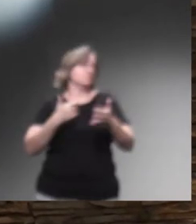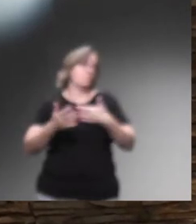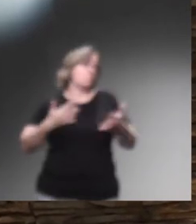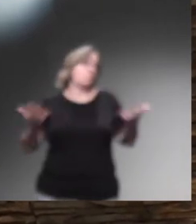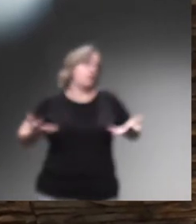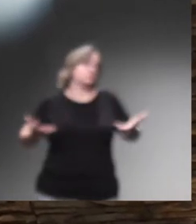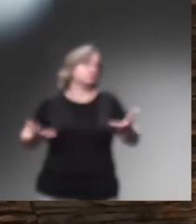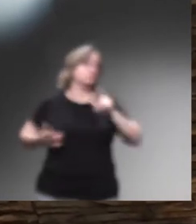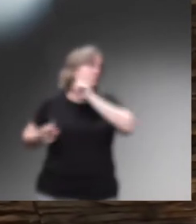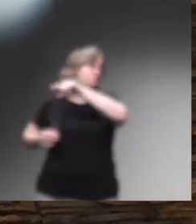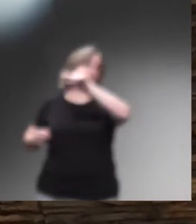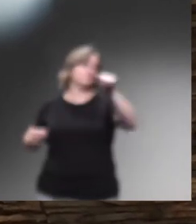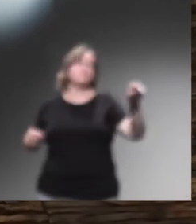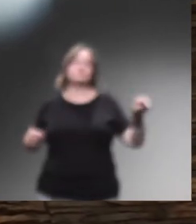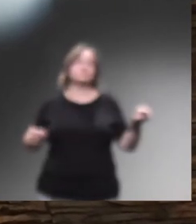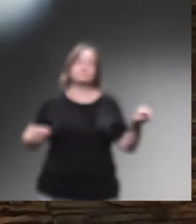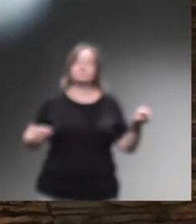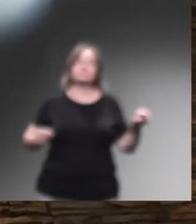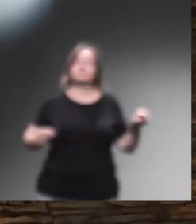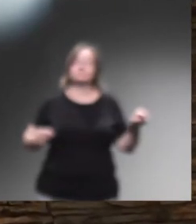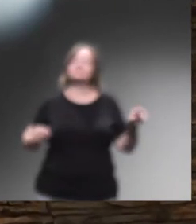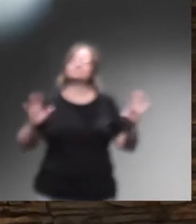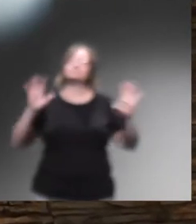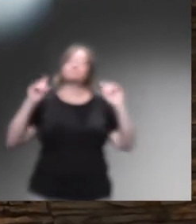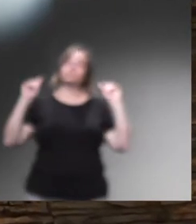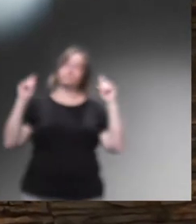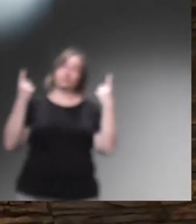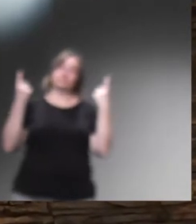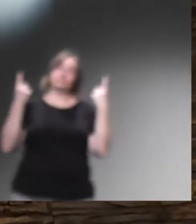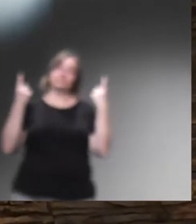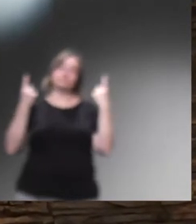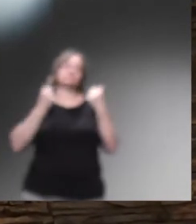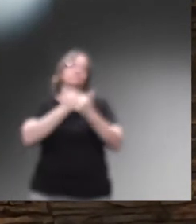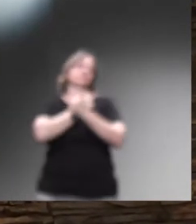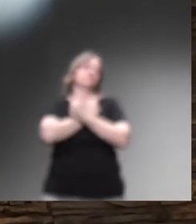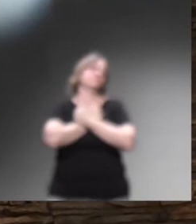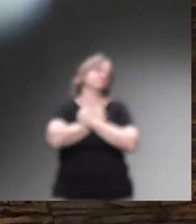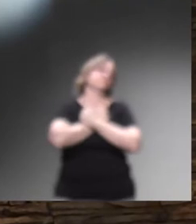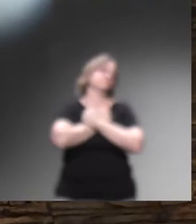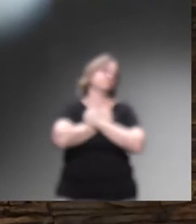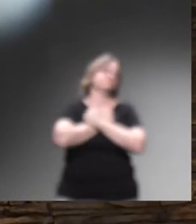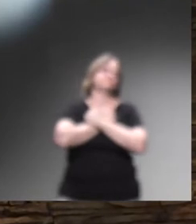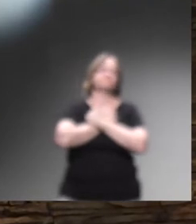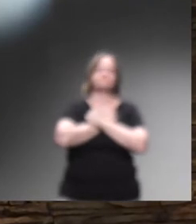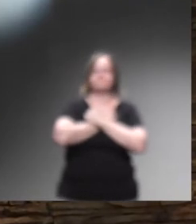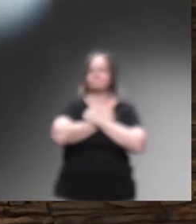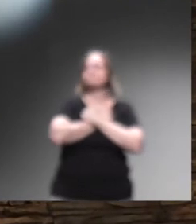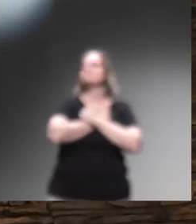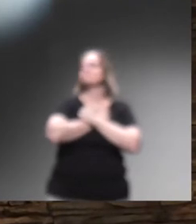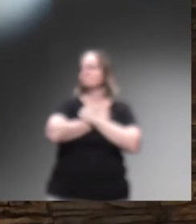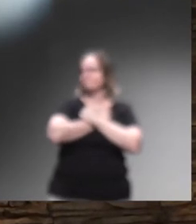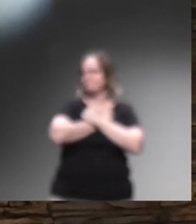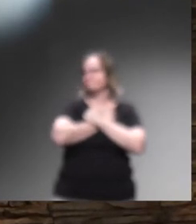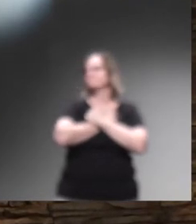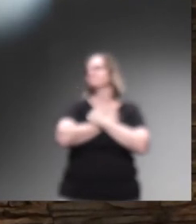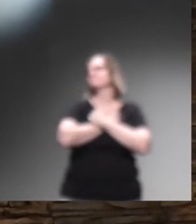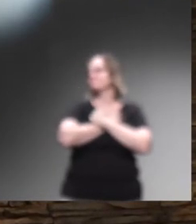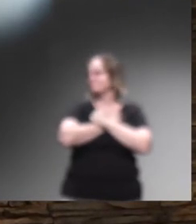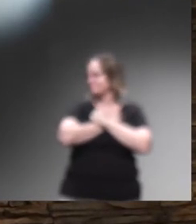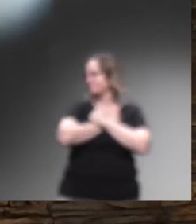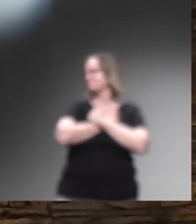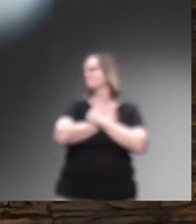When we come from that place of love, that truly